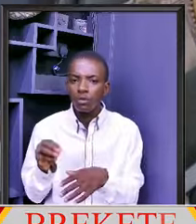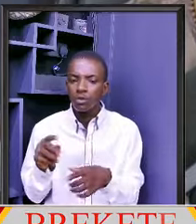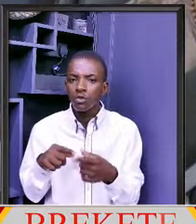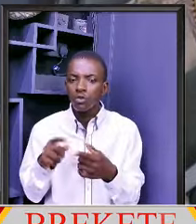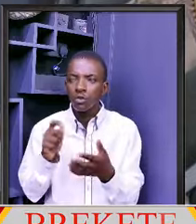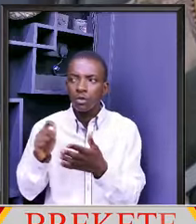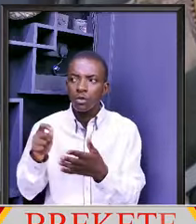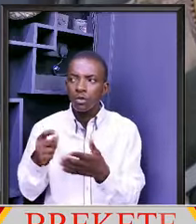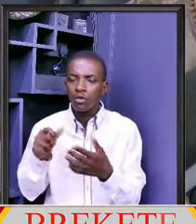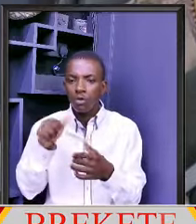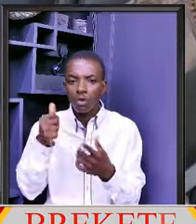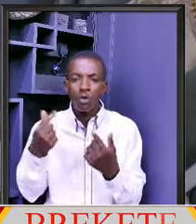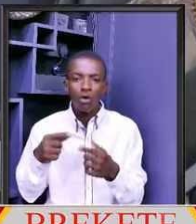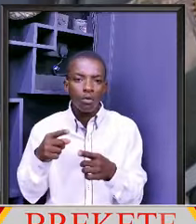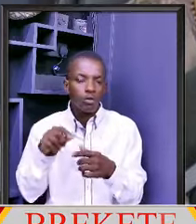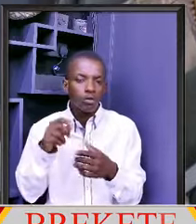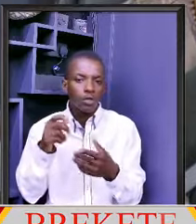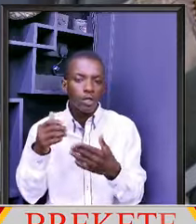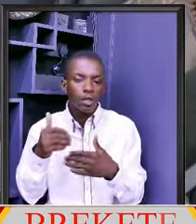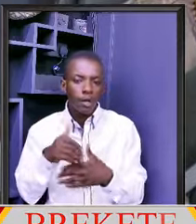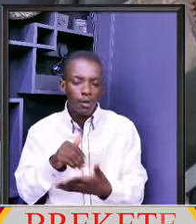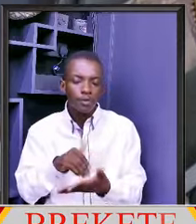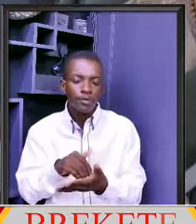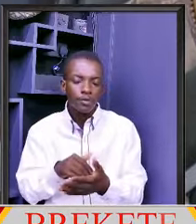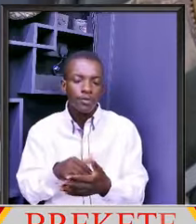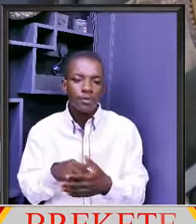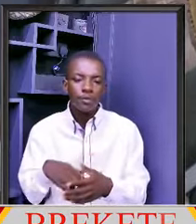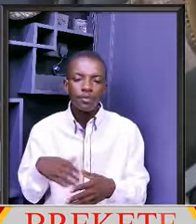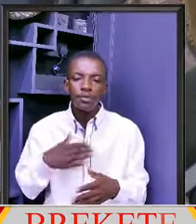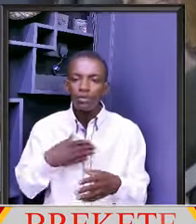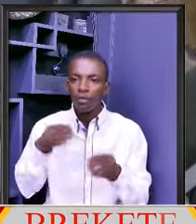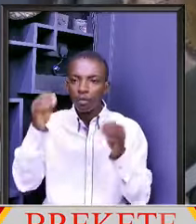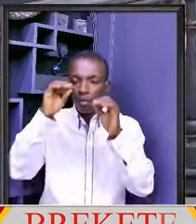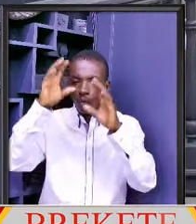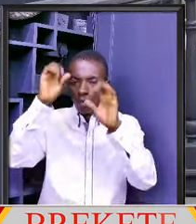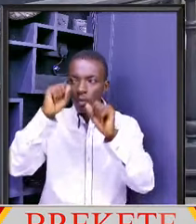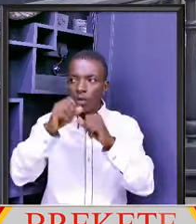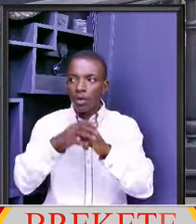write. Tomorrow, people should come back. My ordinary president,